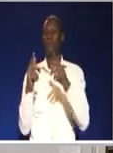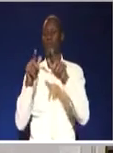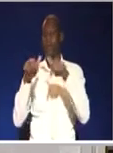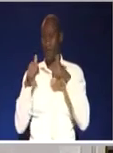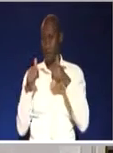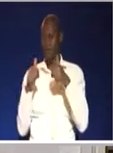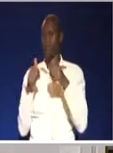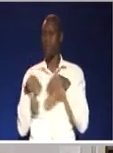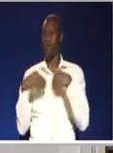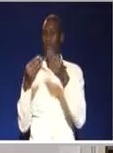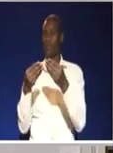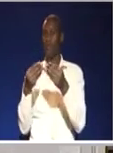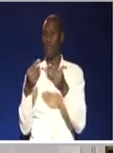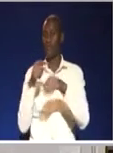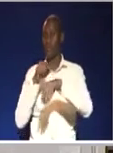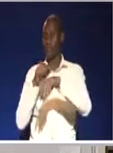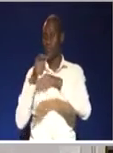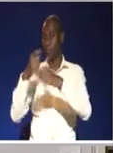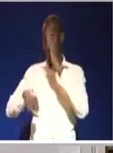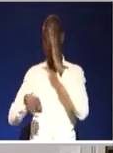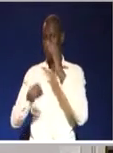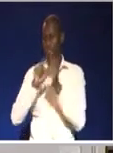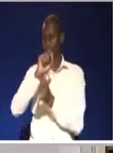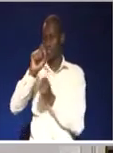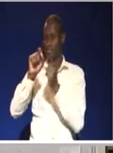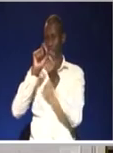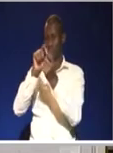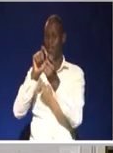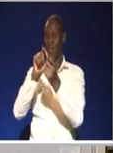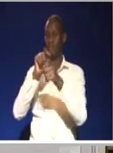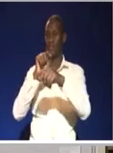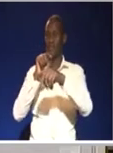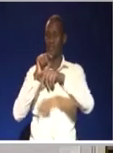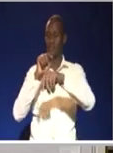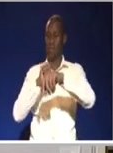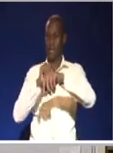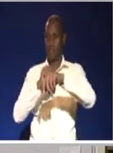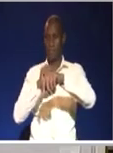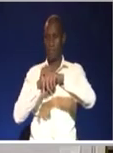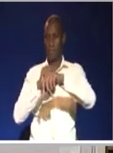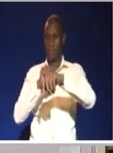price over a specified period of time.